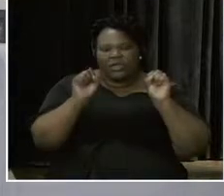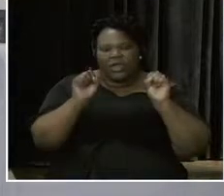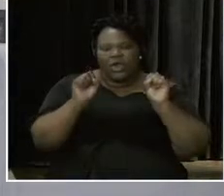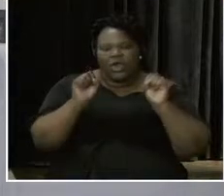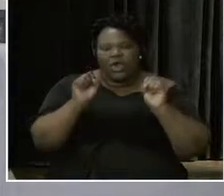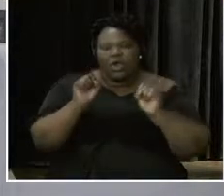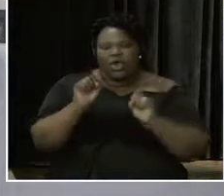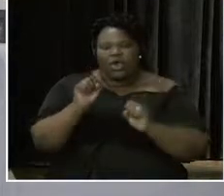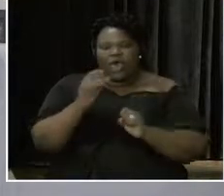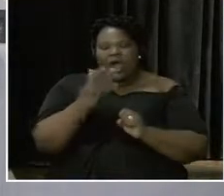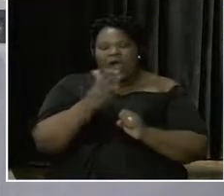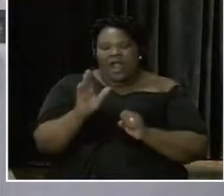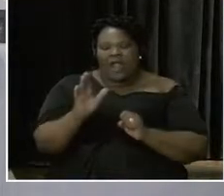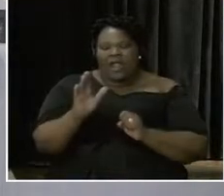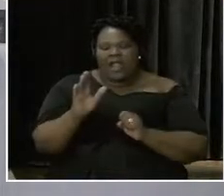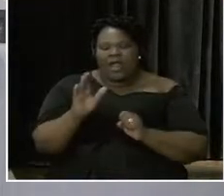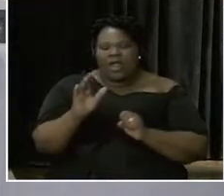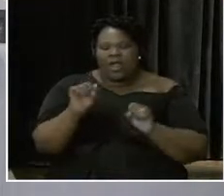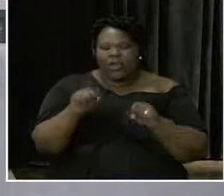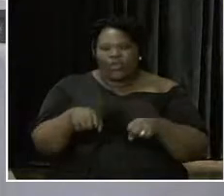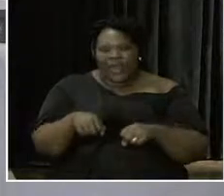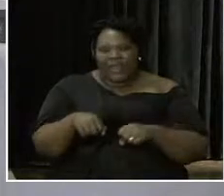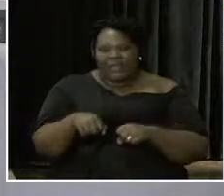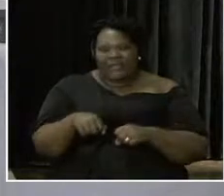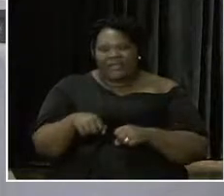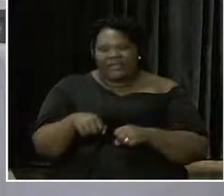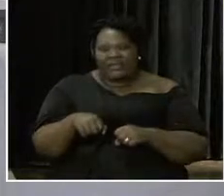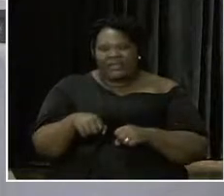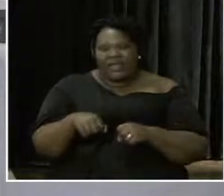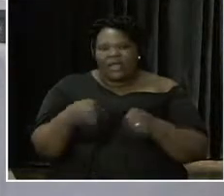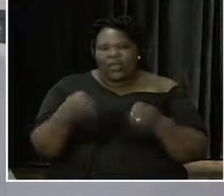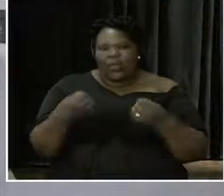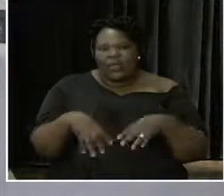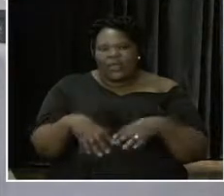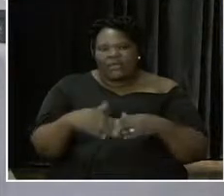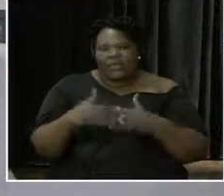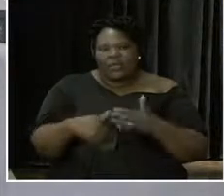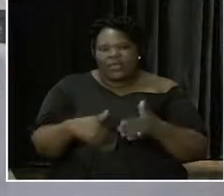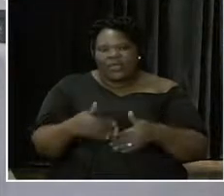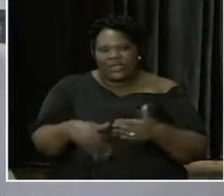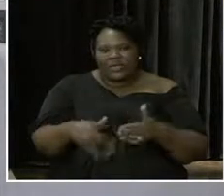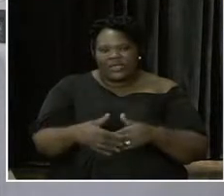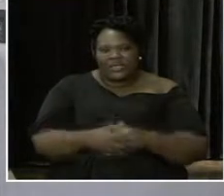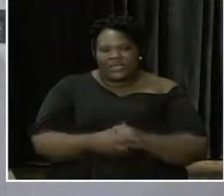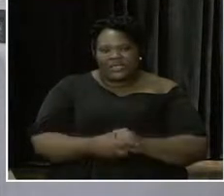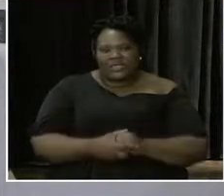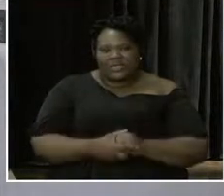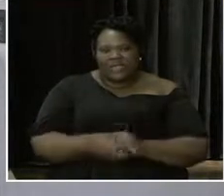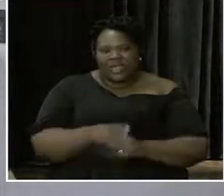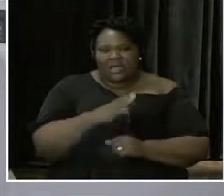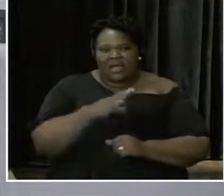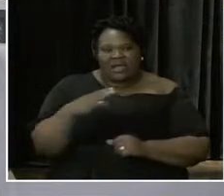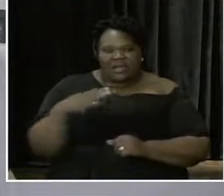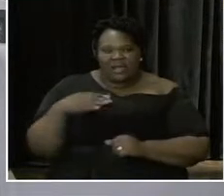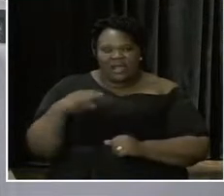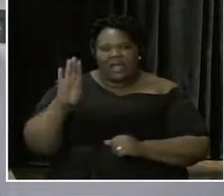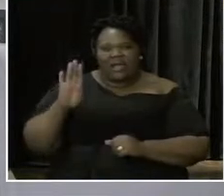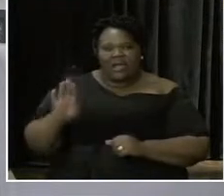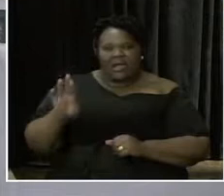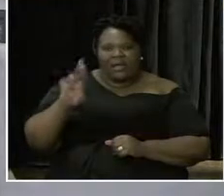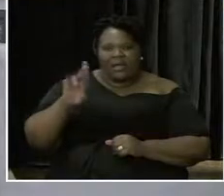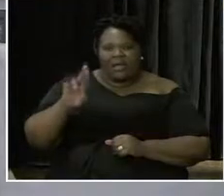unauthorized, irregular, fruitless and wasteful expenditure process. Committee recommends. Councillor W. Ben,